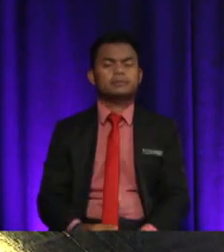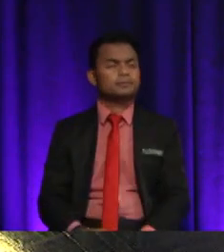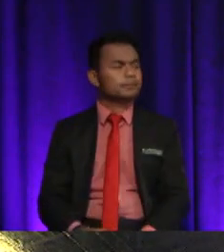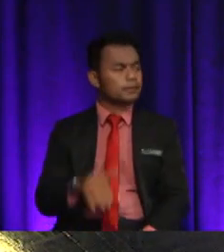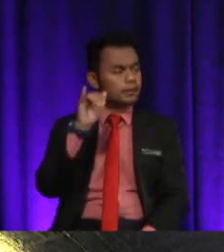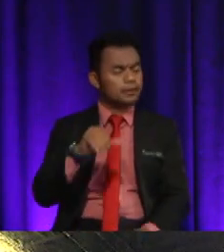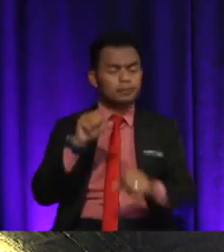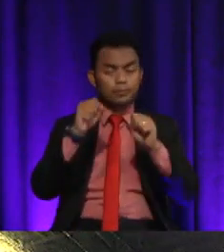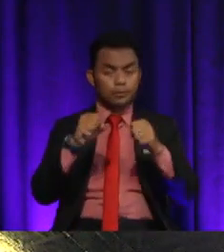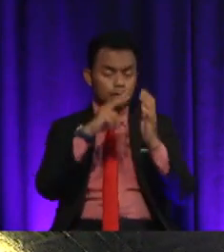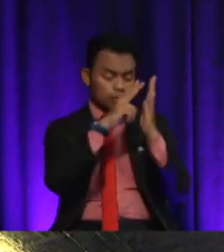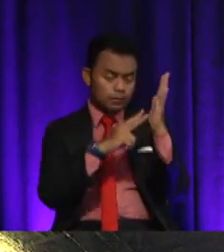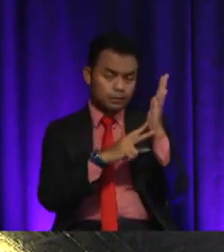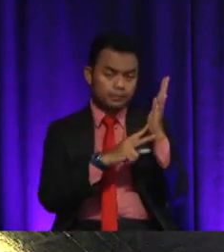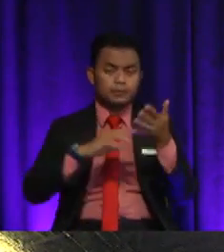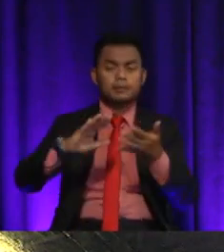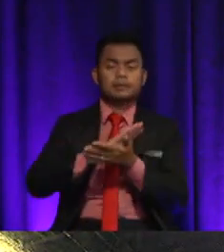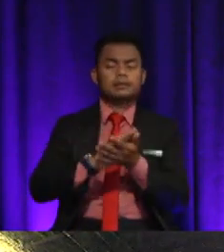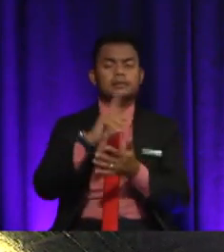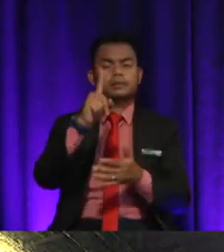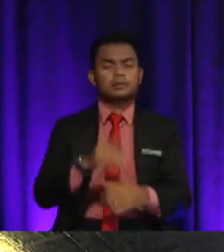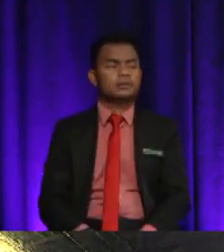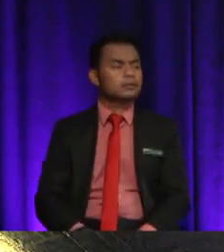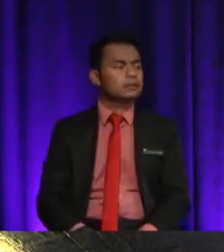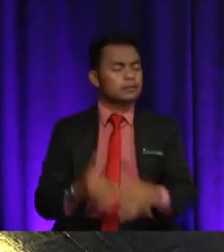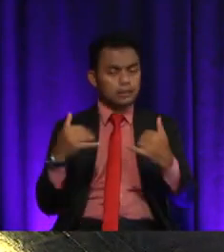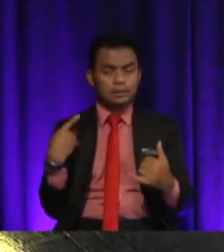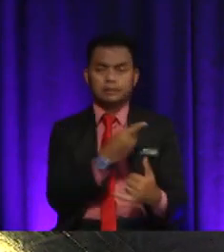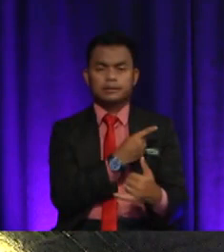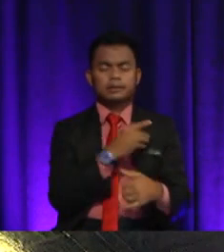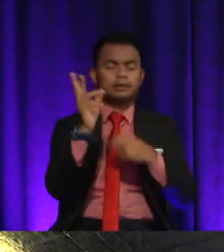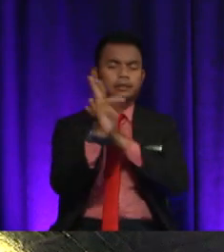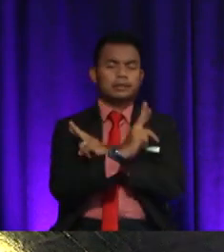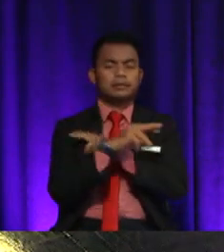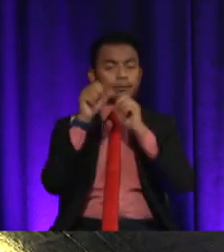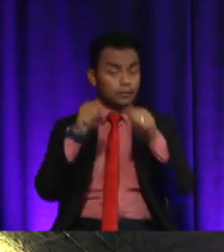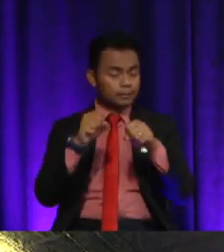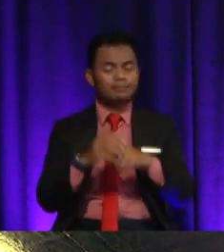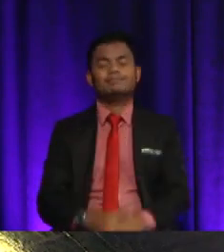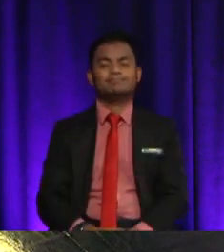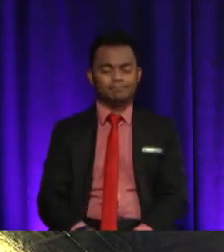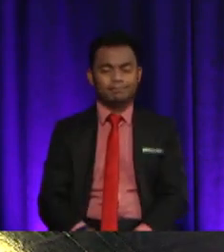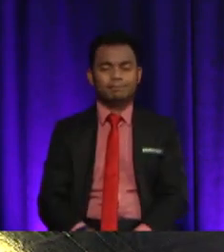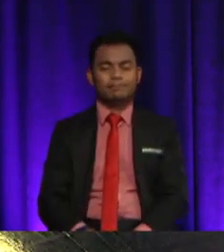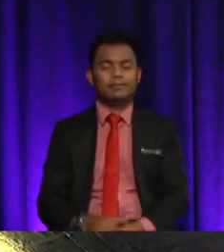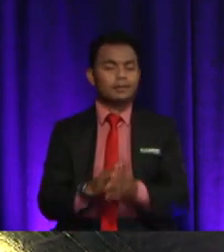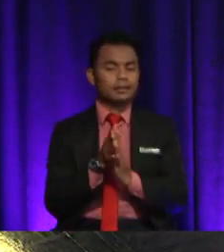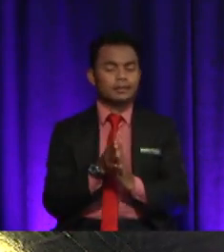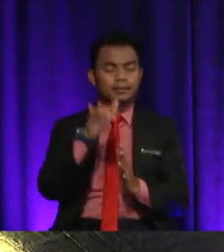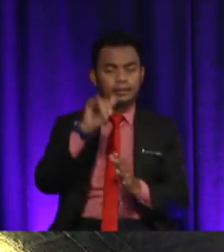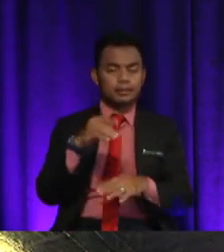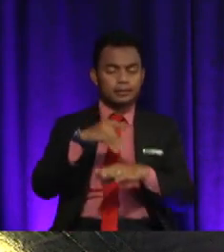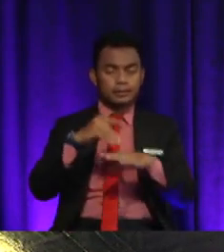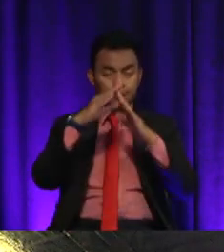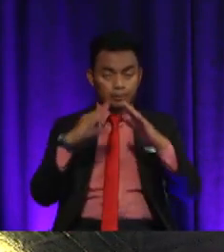reading portion of paper 1. All right, how about we take a short break? Is that okay, teacher? Yeah, definitely. Okay, for those viewers watching at home, don't go